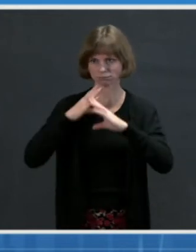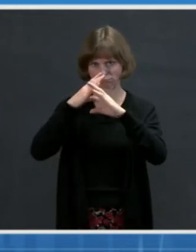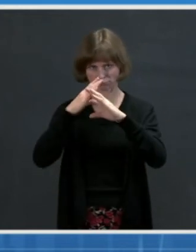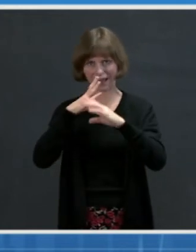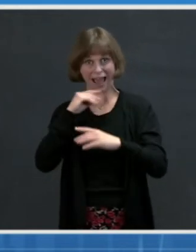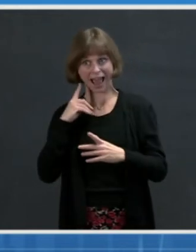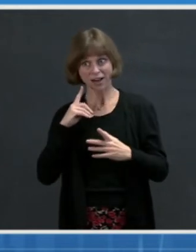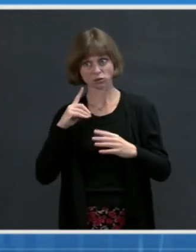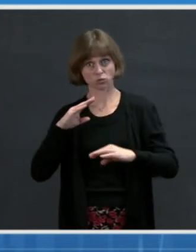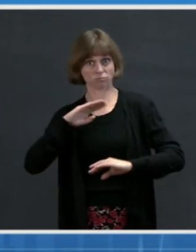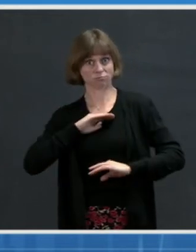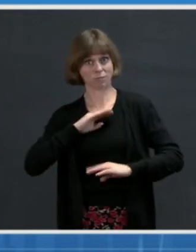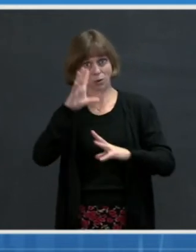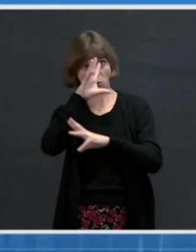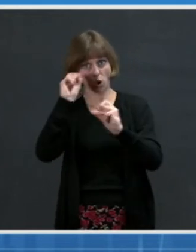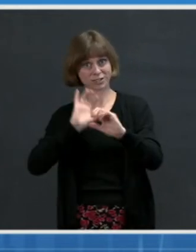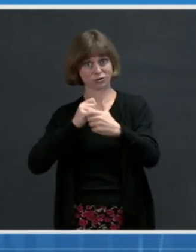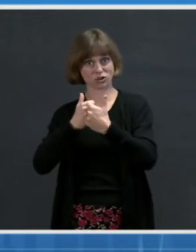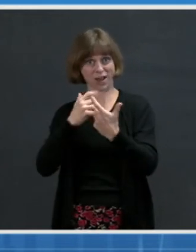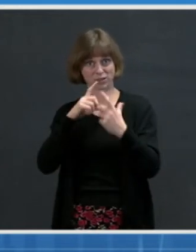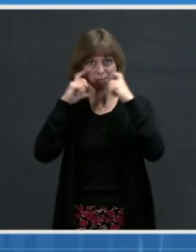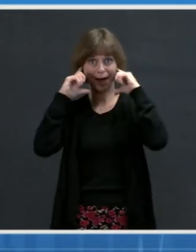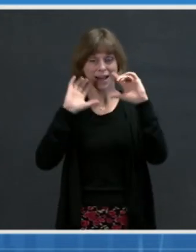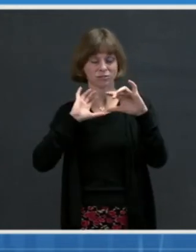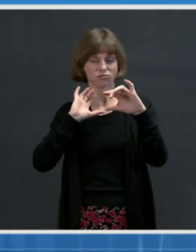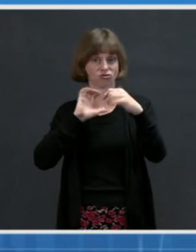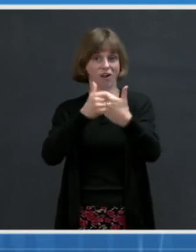mask challenge of masking up for the first 100 days.